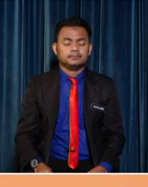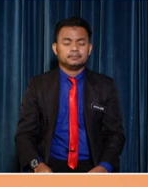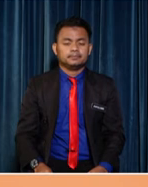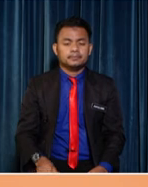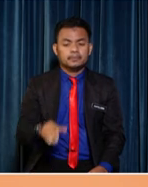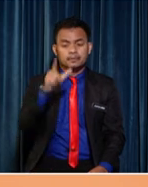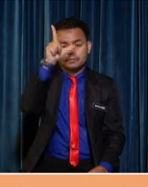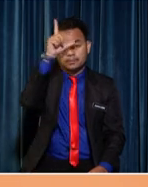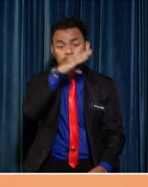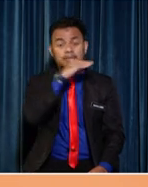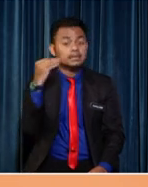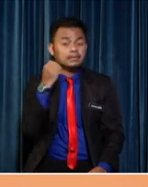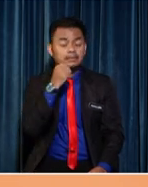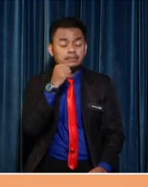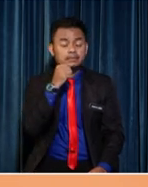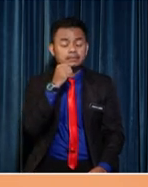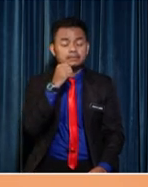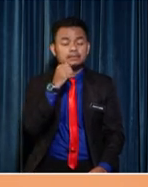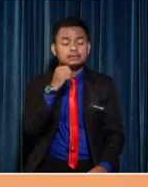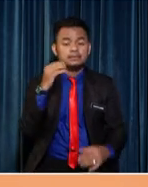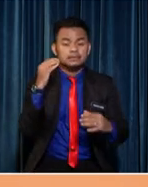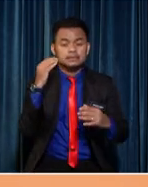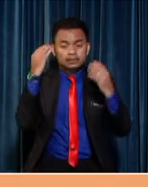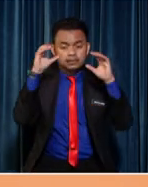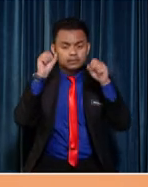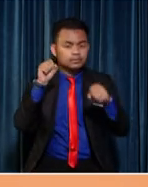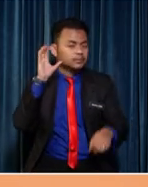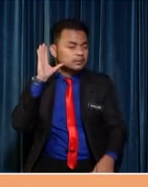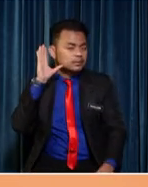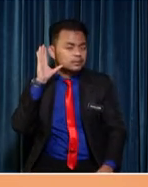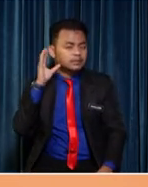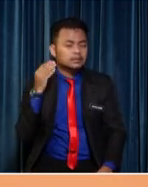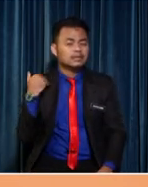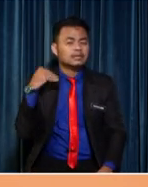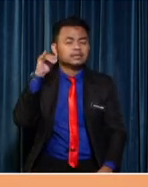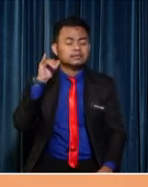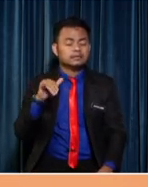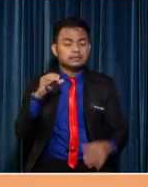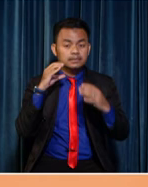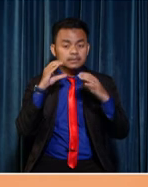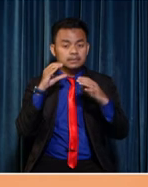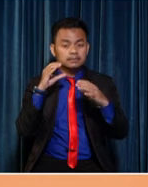Boys and girls, I can hear some of you are saying Lim.